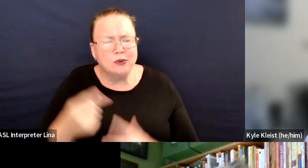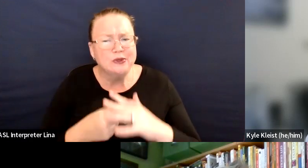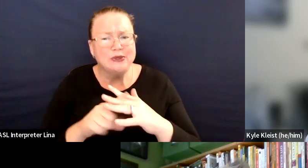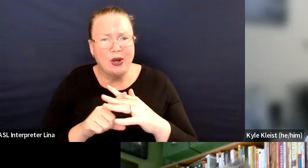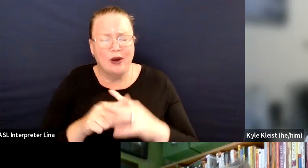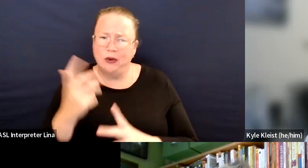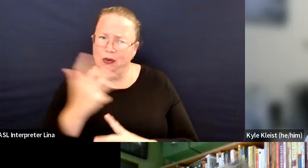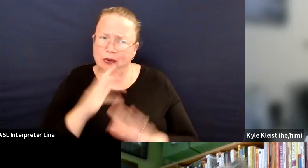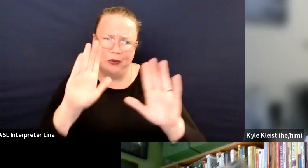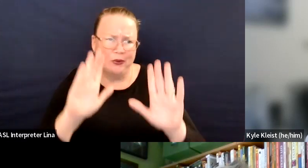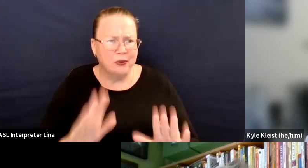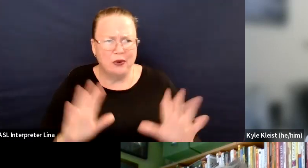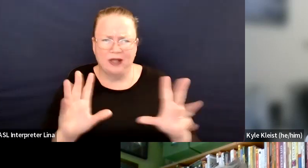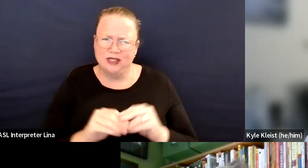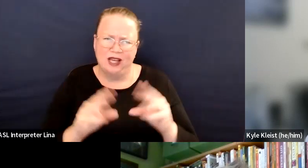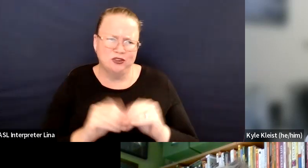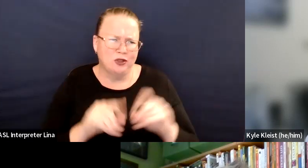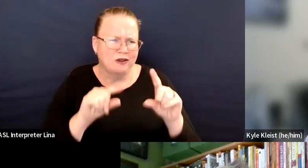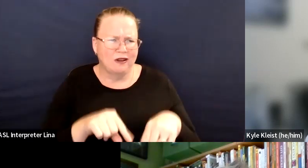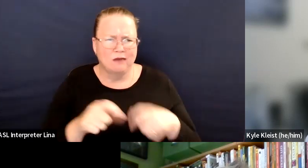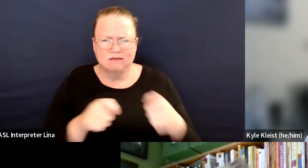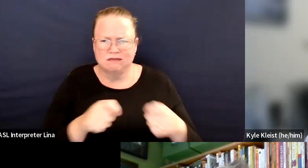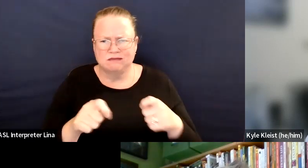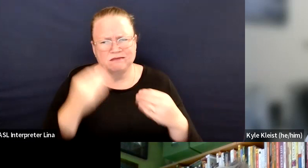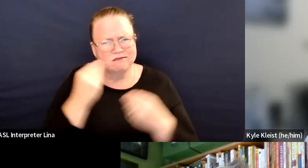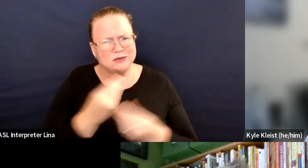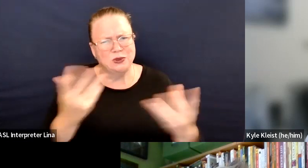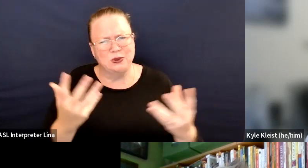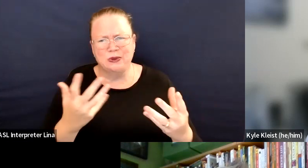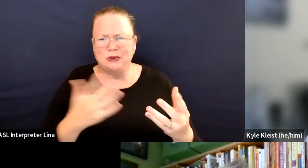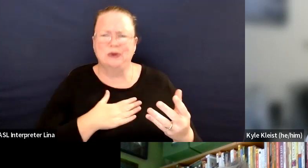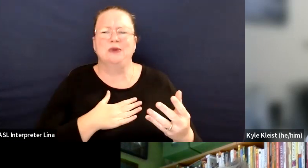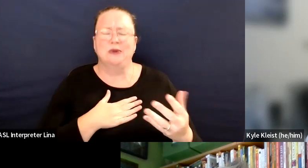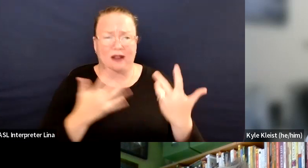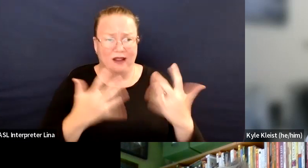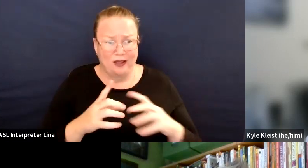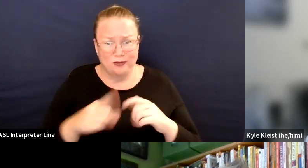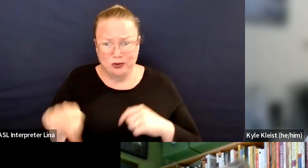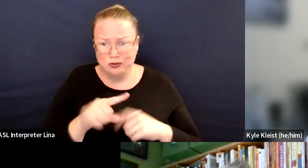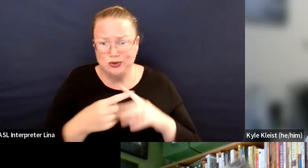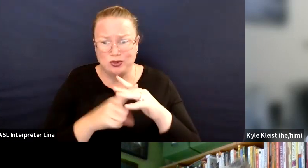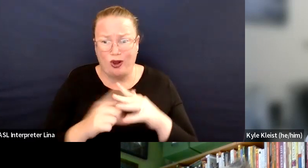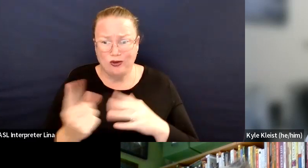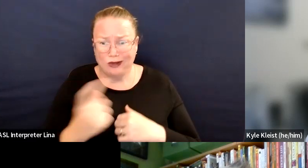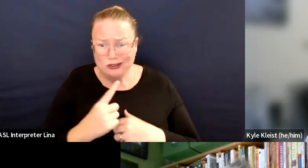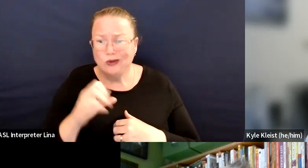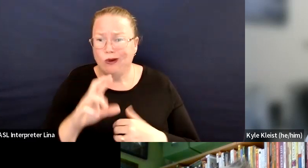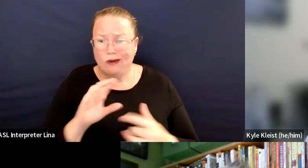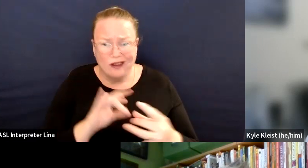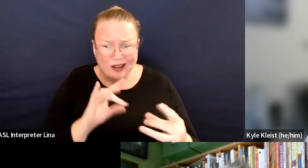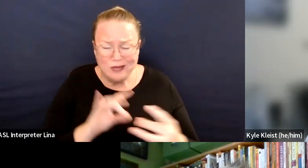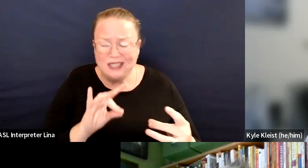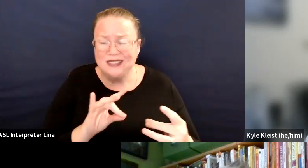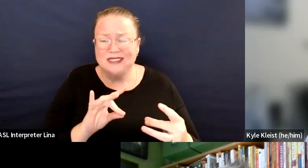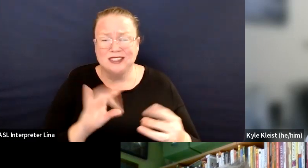a great session to facilitate, by the way. Just like once you guys start with a question or a comment,